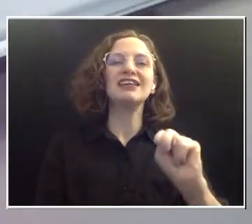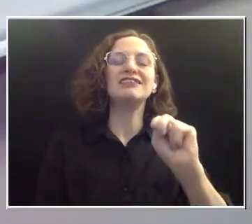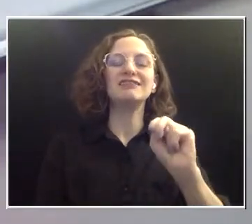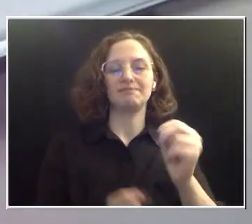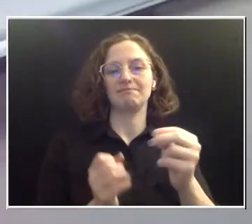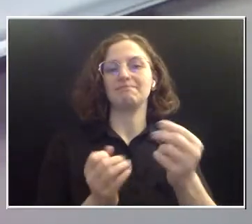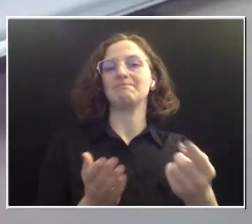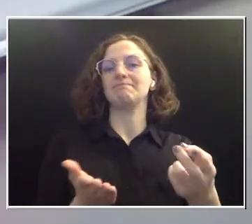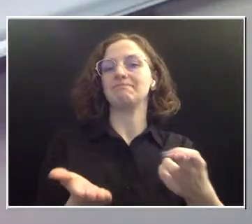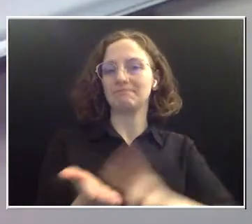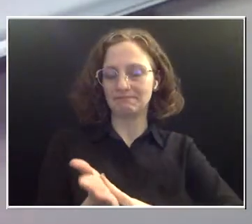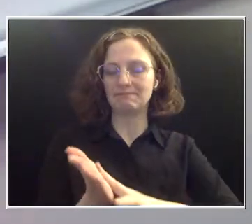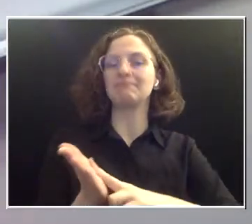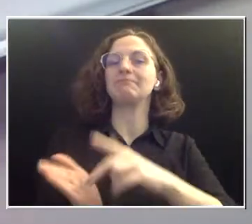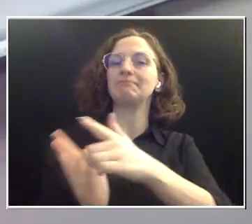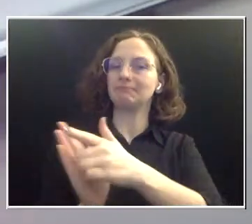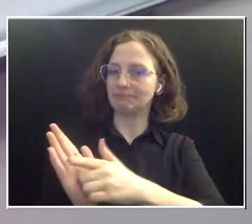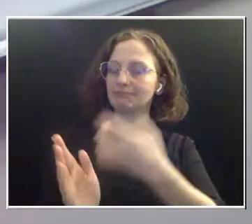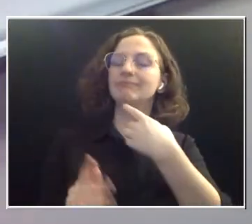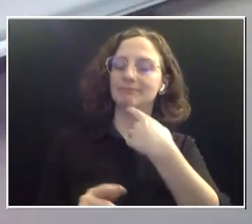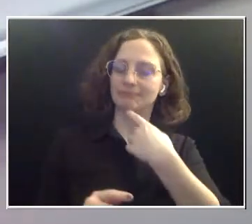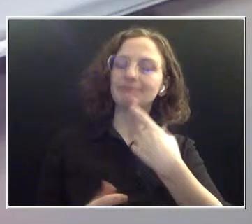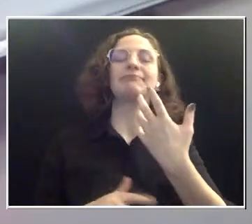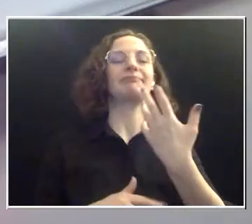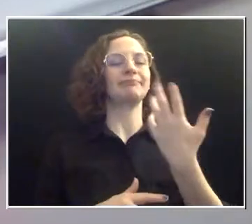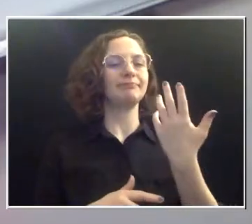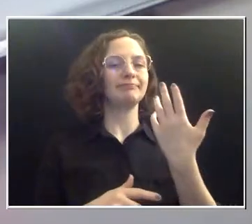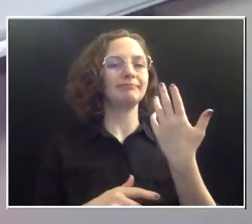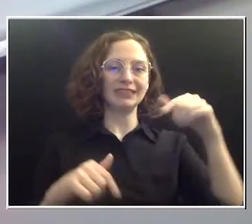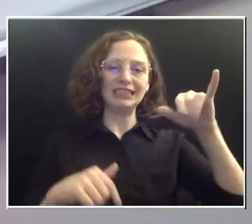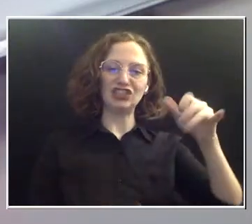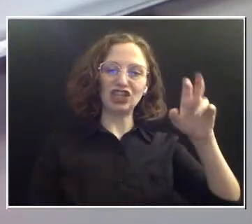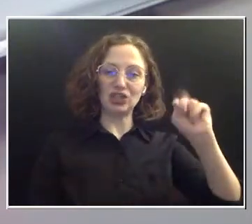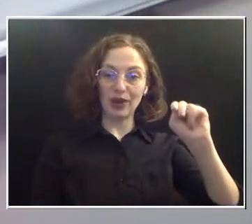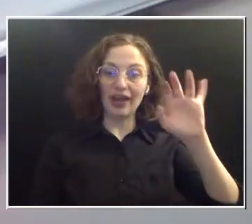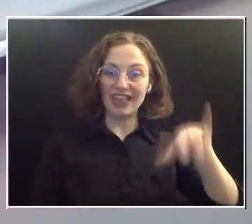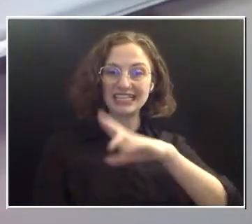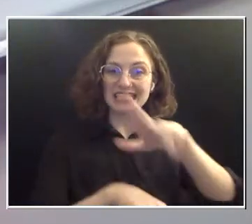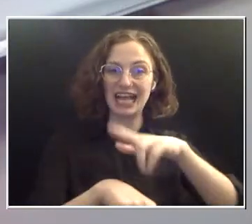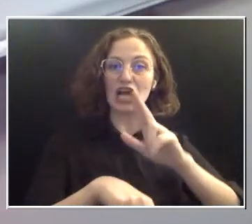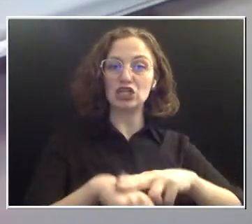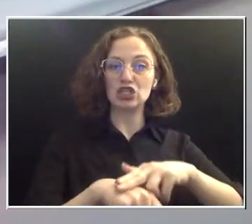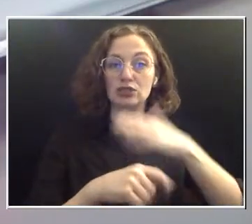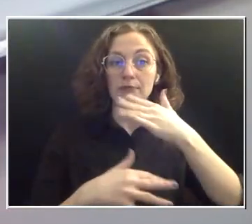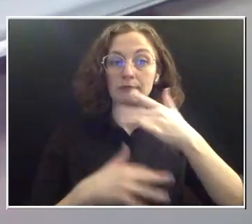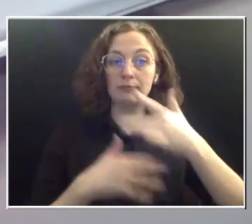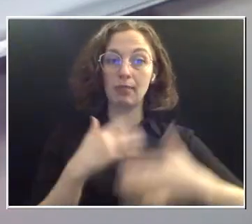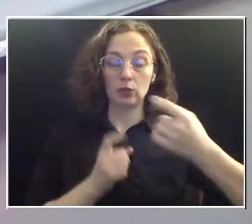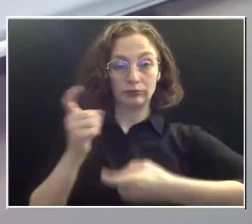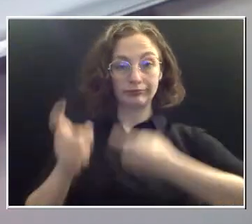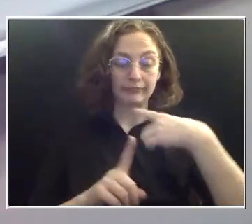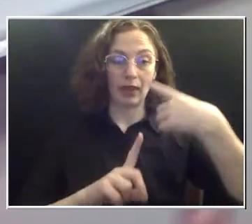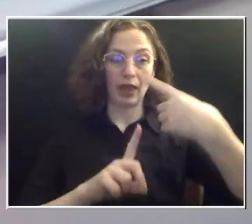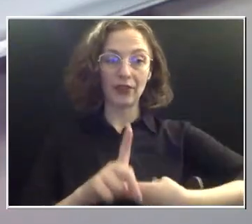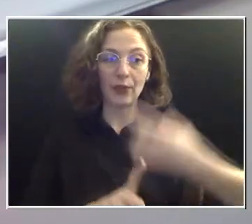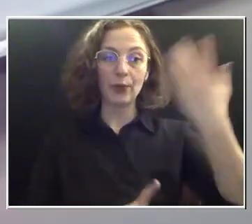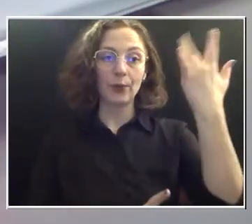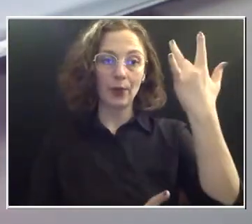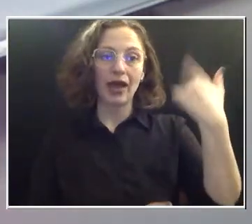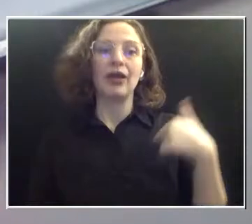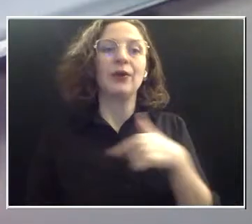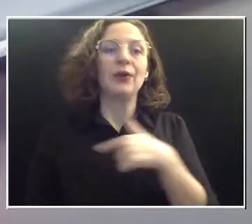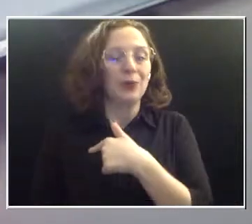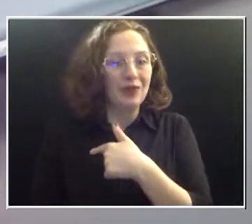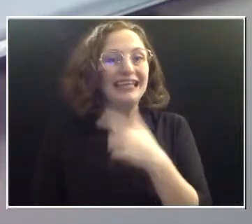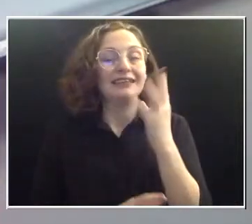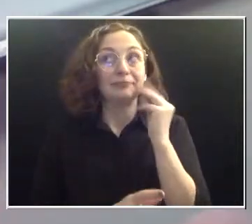January being National Blood Donor Month in the United States because of the winter challenges that we experience. So it's not just, the winter weather